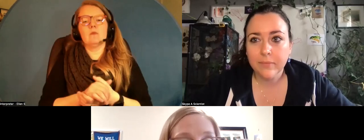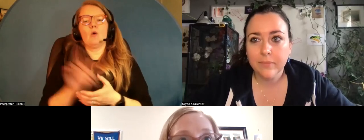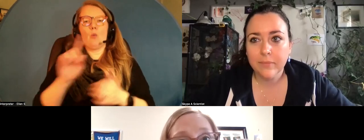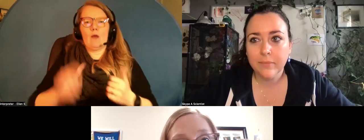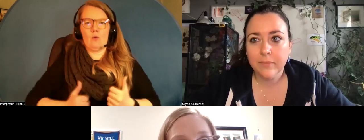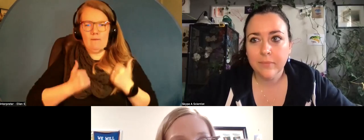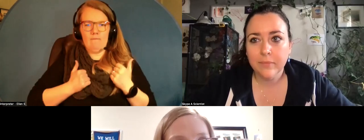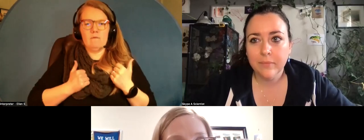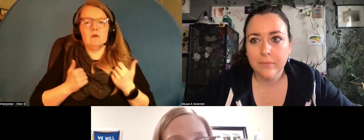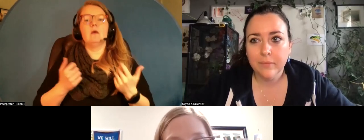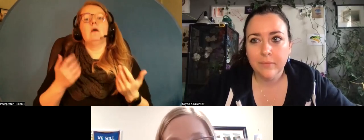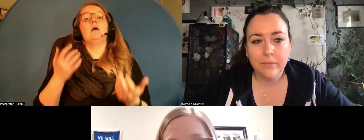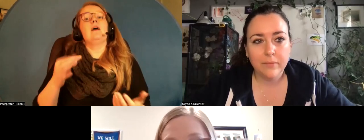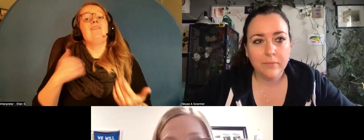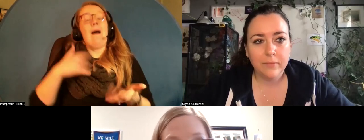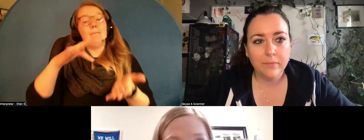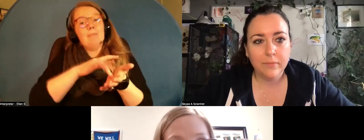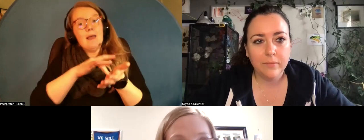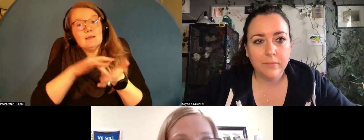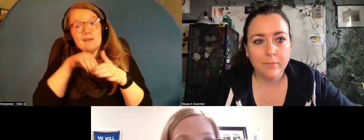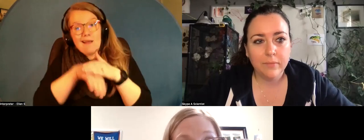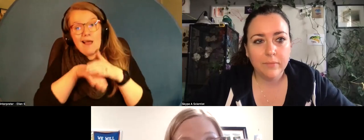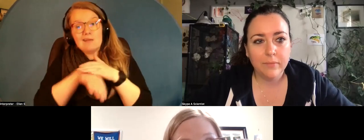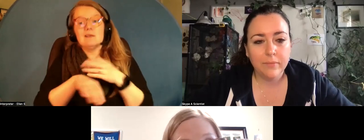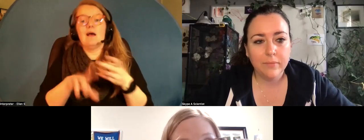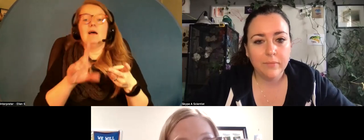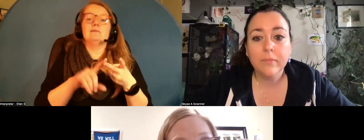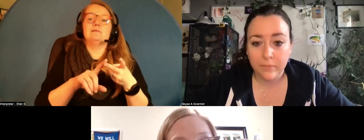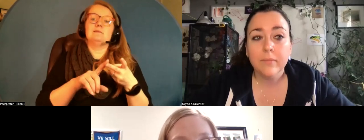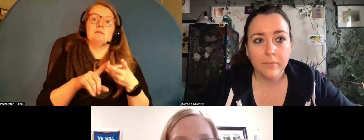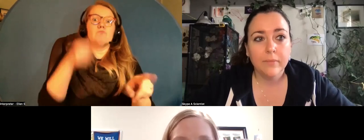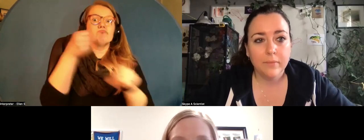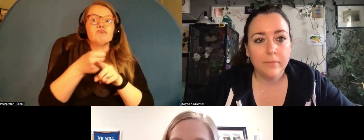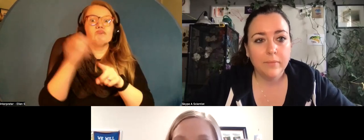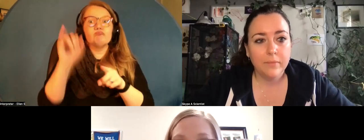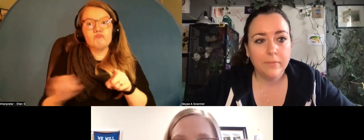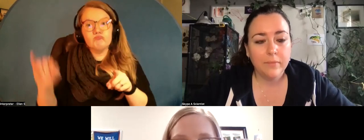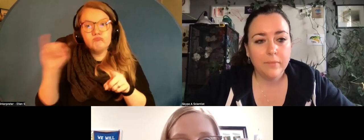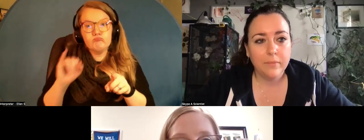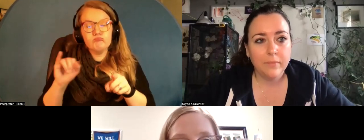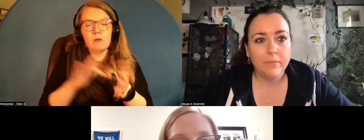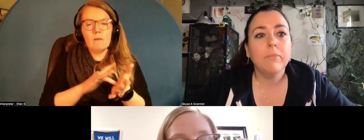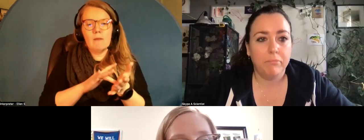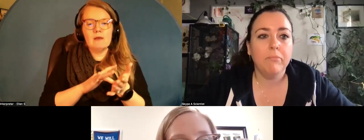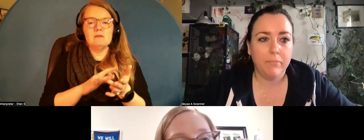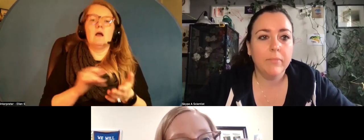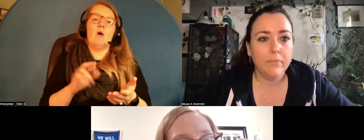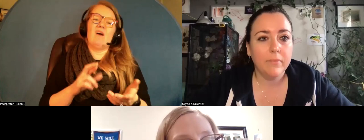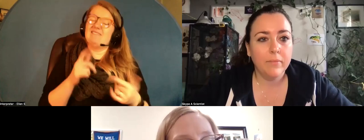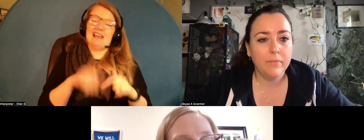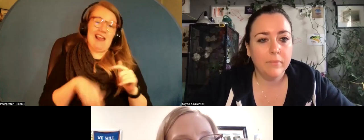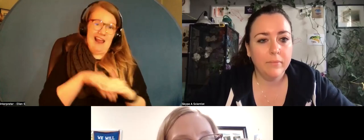modern medicine, preventatives, drug treatments, if you do get infected, or if you lack access to those